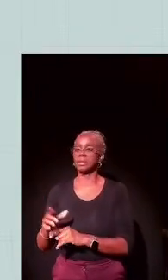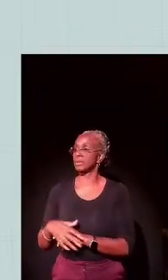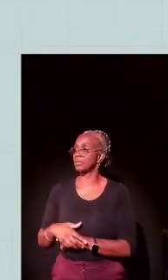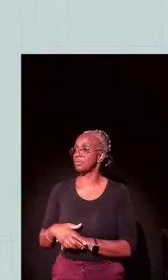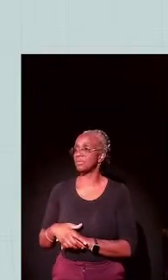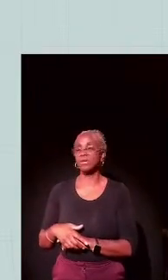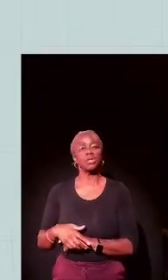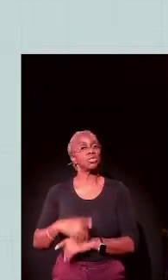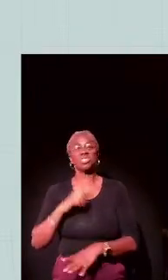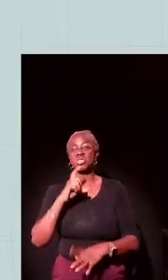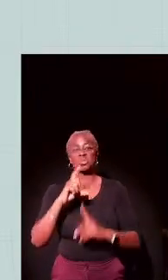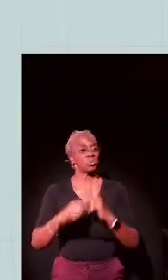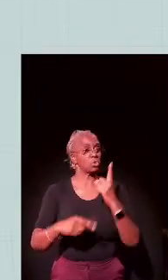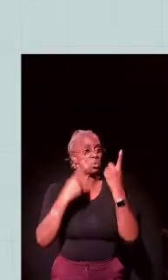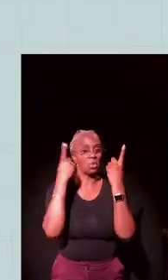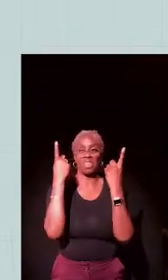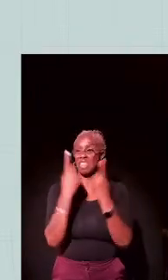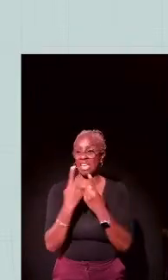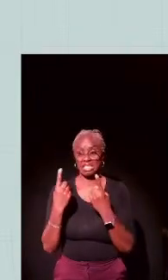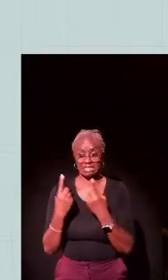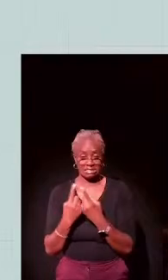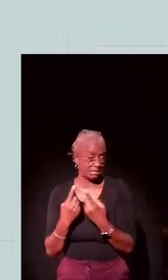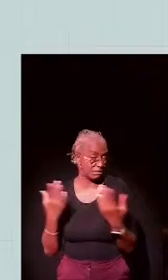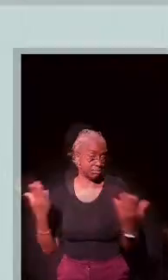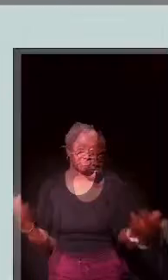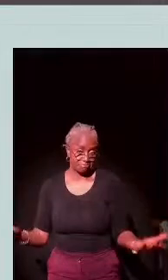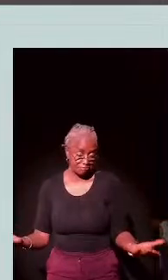do two things.